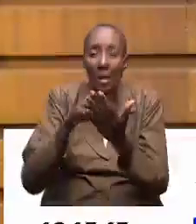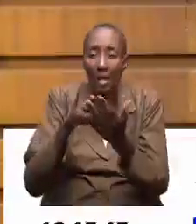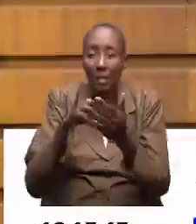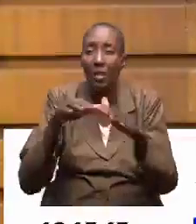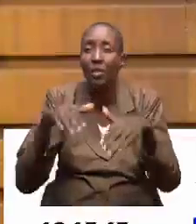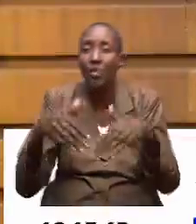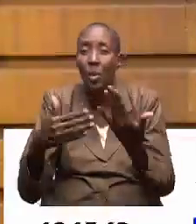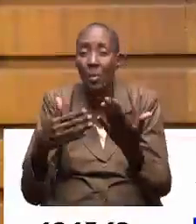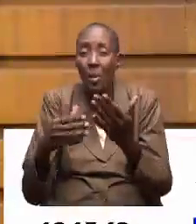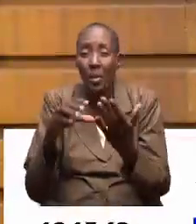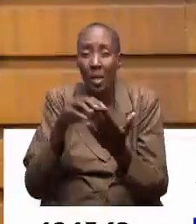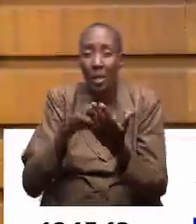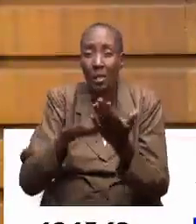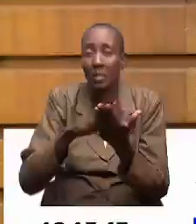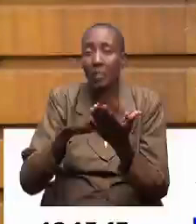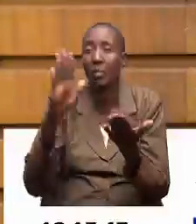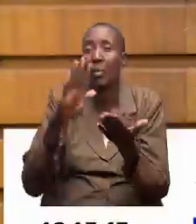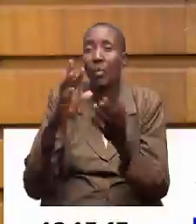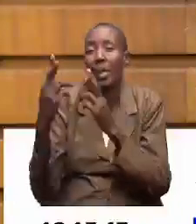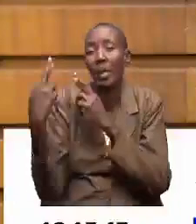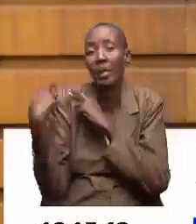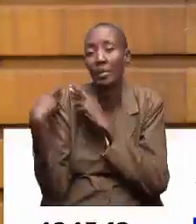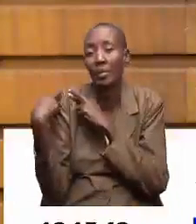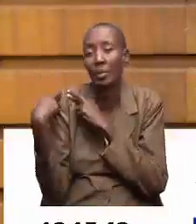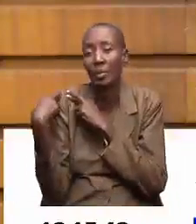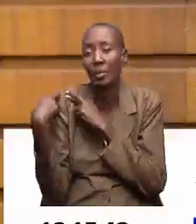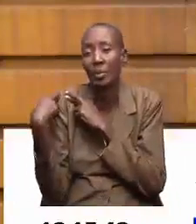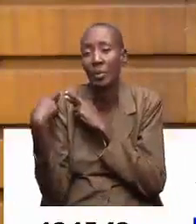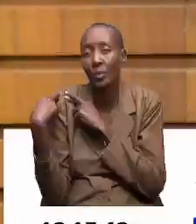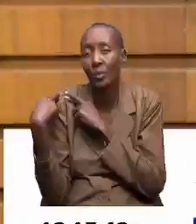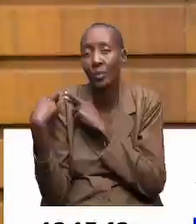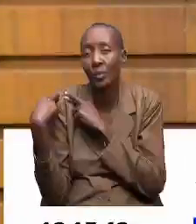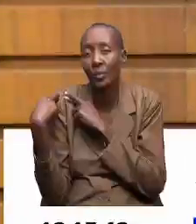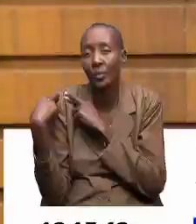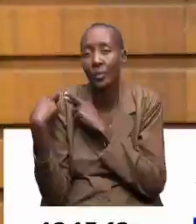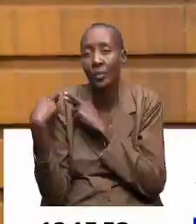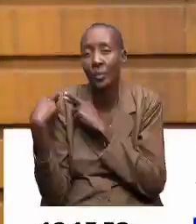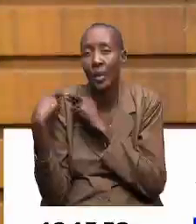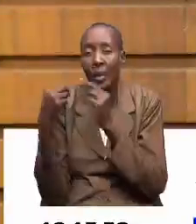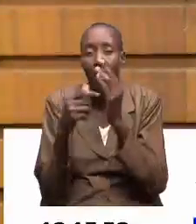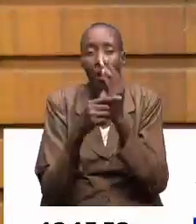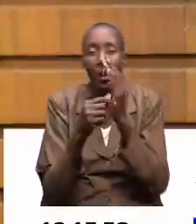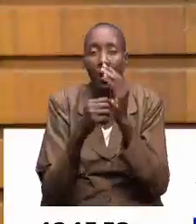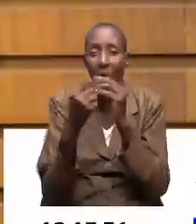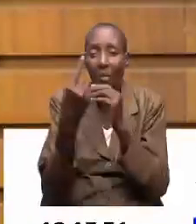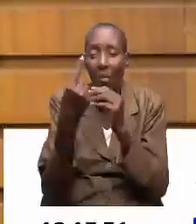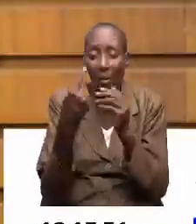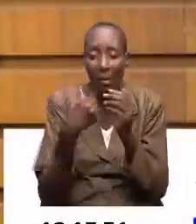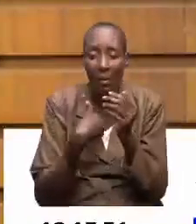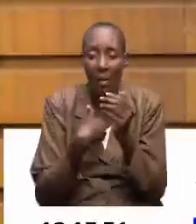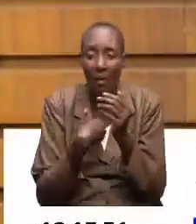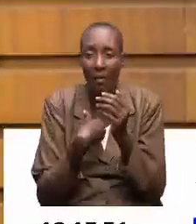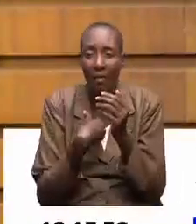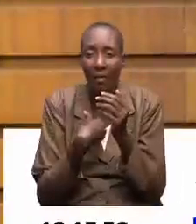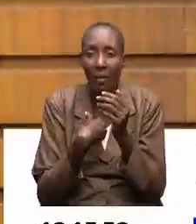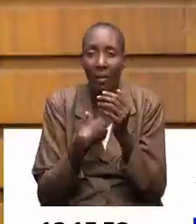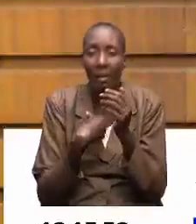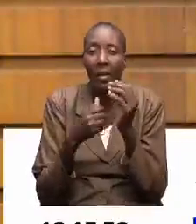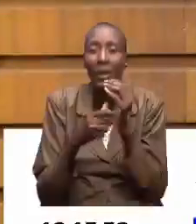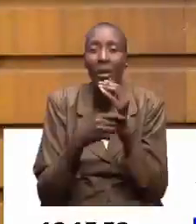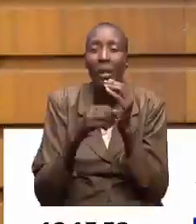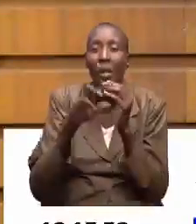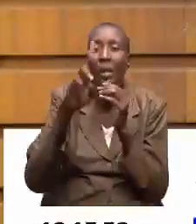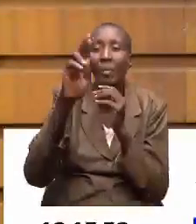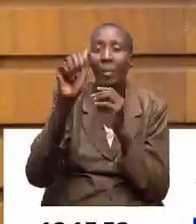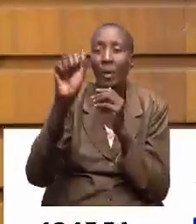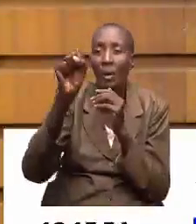cases they'll be responsible. And one name has been mentioned here, the name of Rashid,